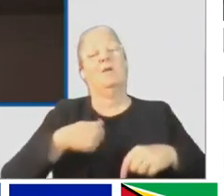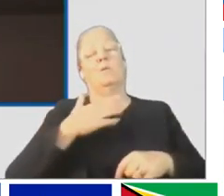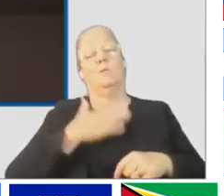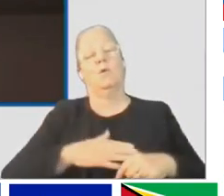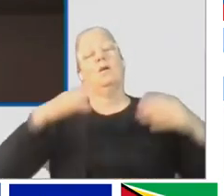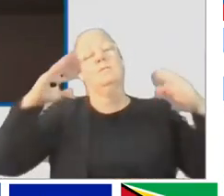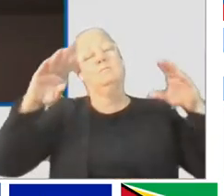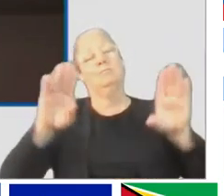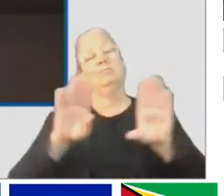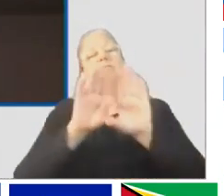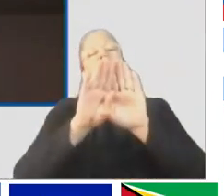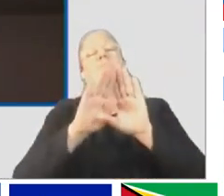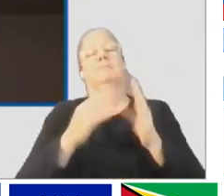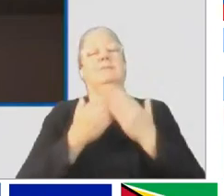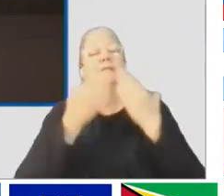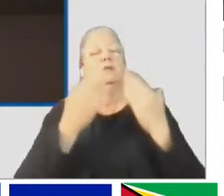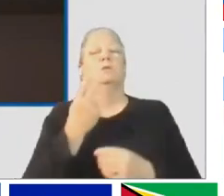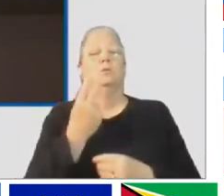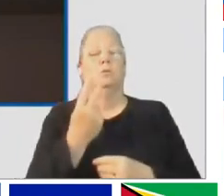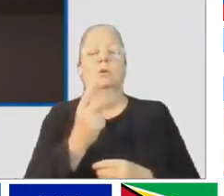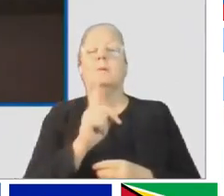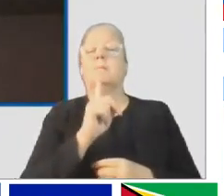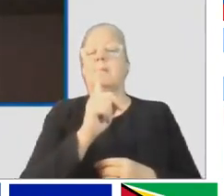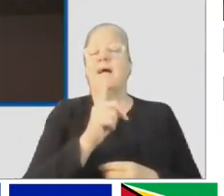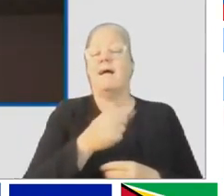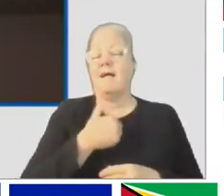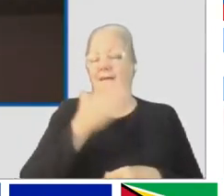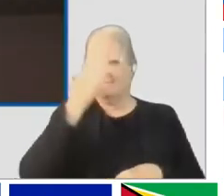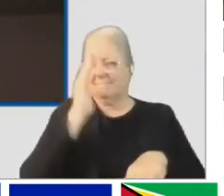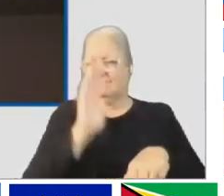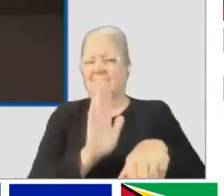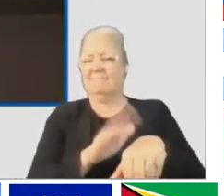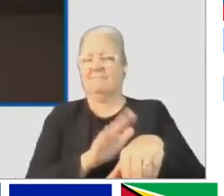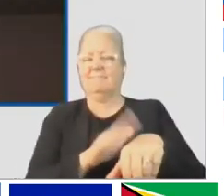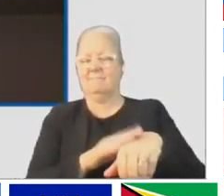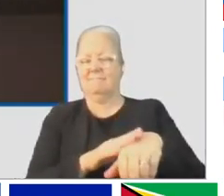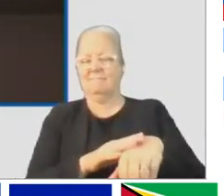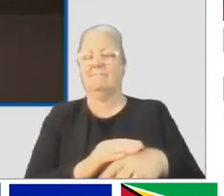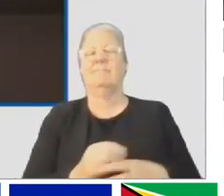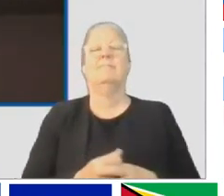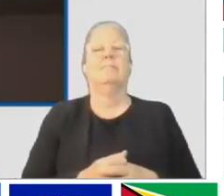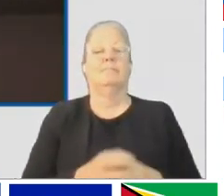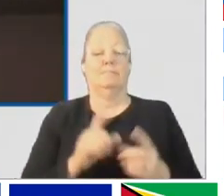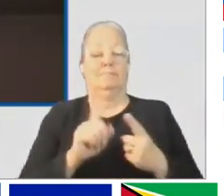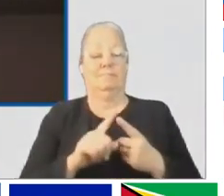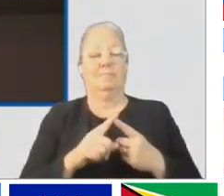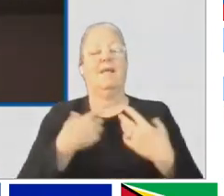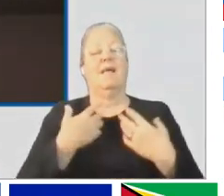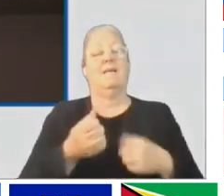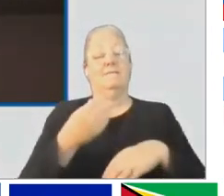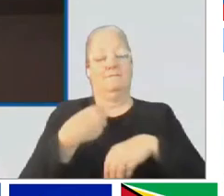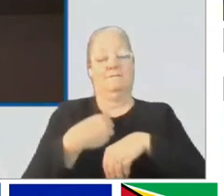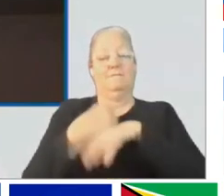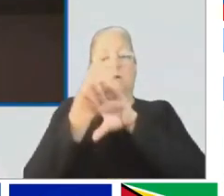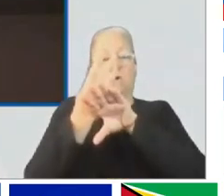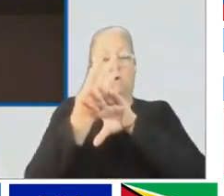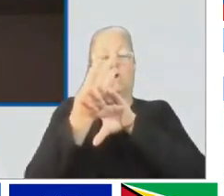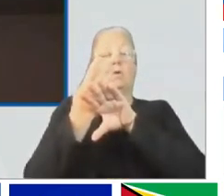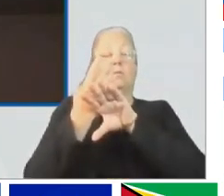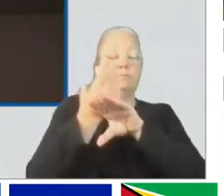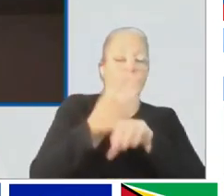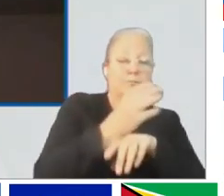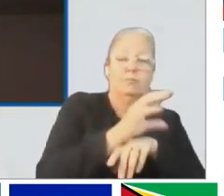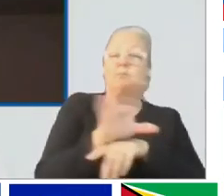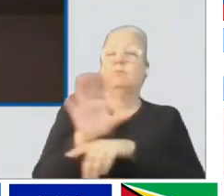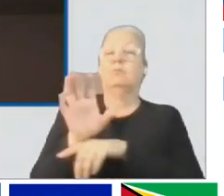reminders for you. Number one, we have virtual tour. There's a virtual tour that is sitting right now on the Hopin platform, and